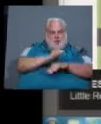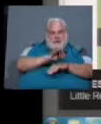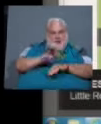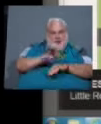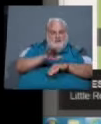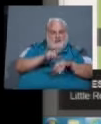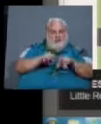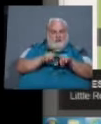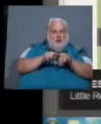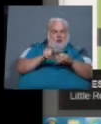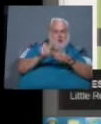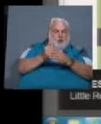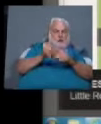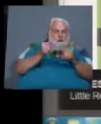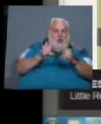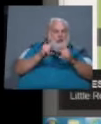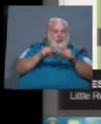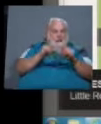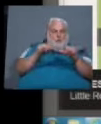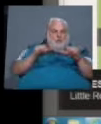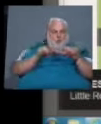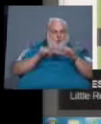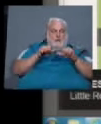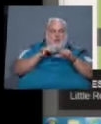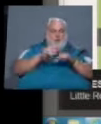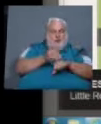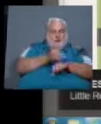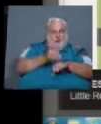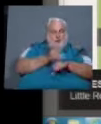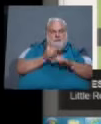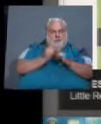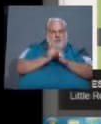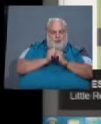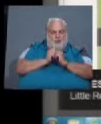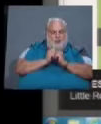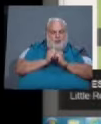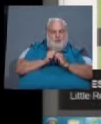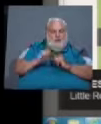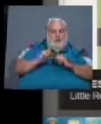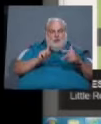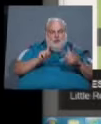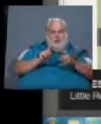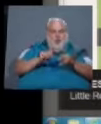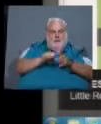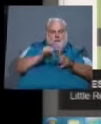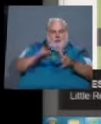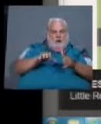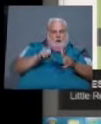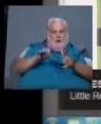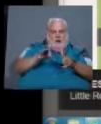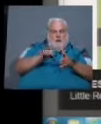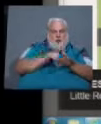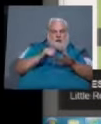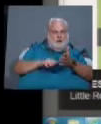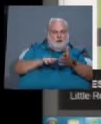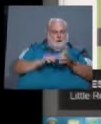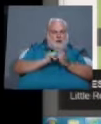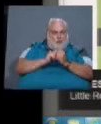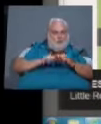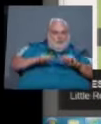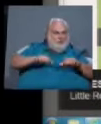as a new playground and some improvements as far as drop-offs. We know that, you know, with a potential charter